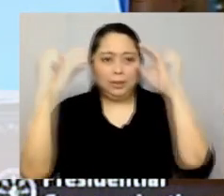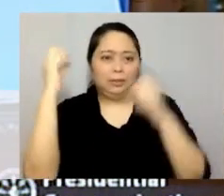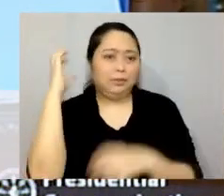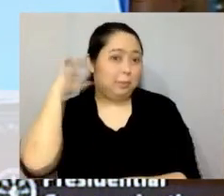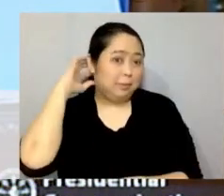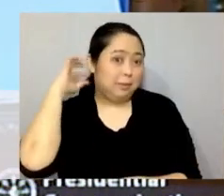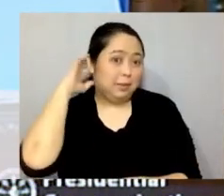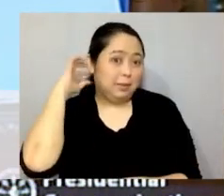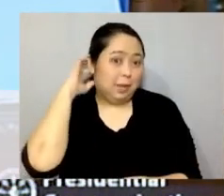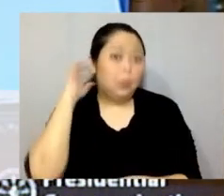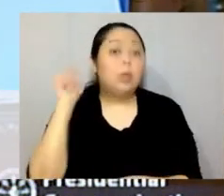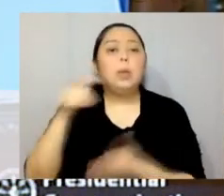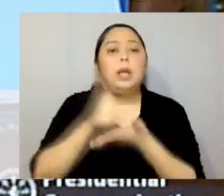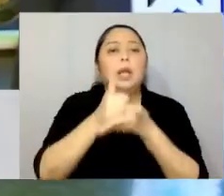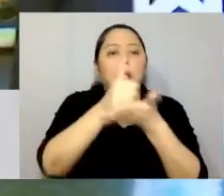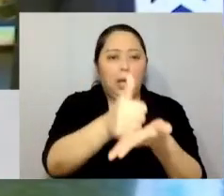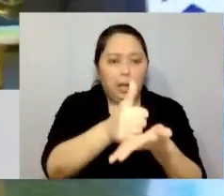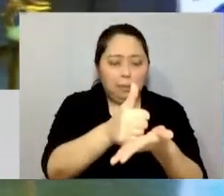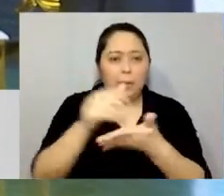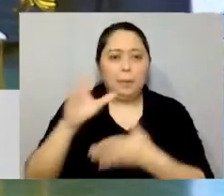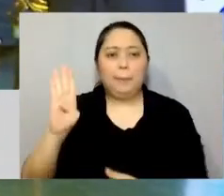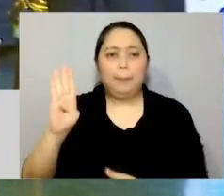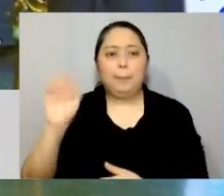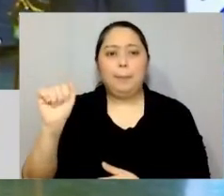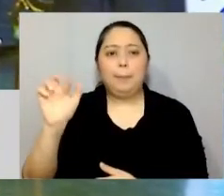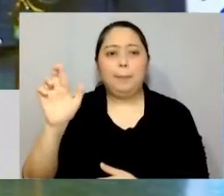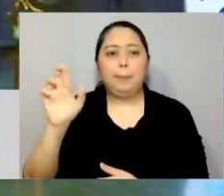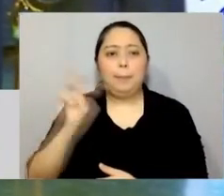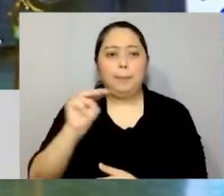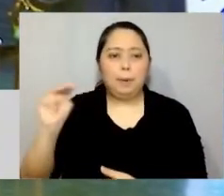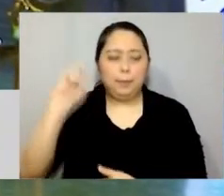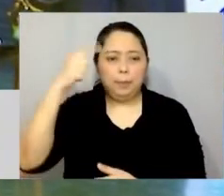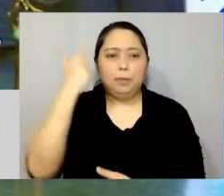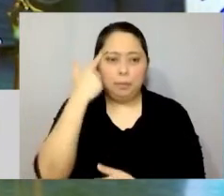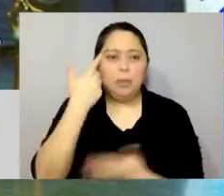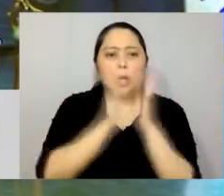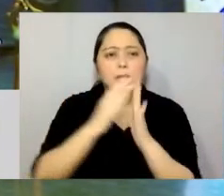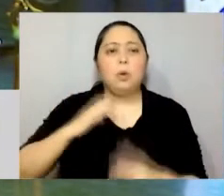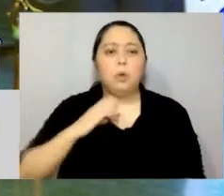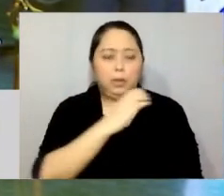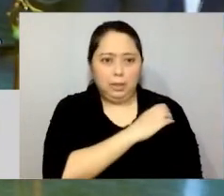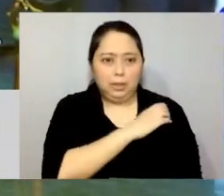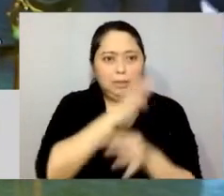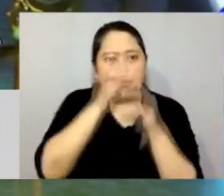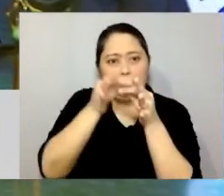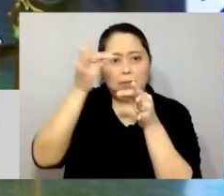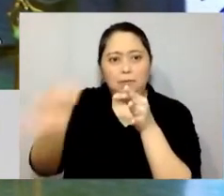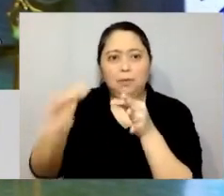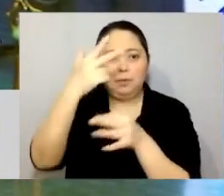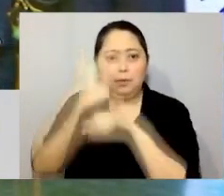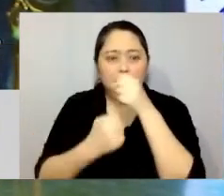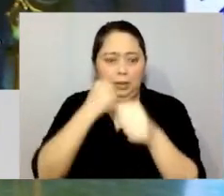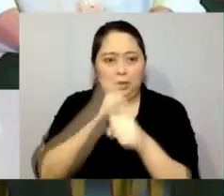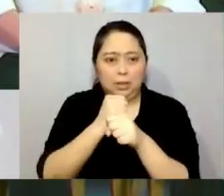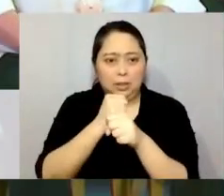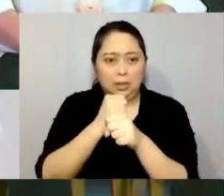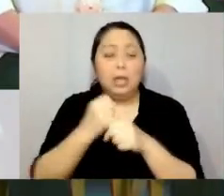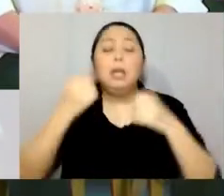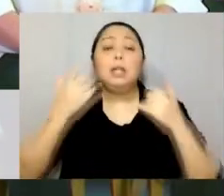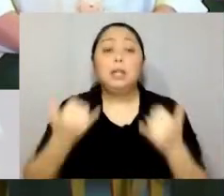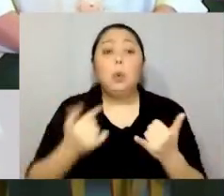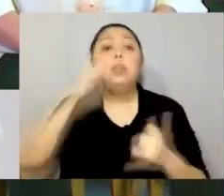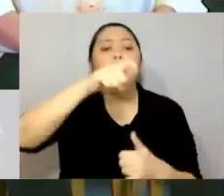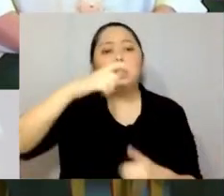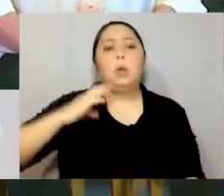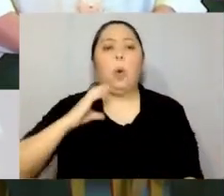the transition period for the region. The palace adds the extension needs the approval of Congress because there was a law that set the